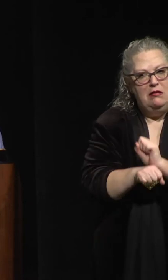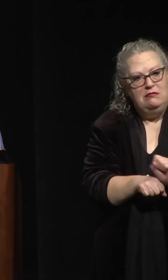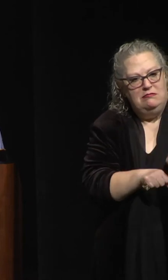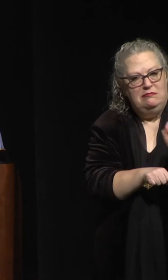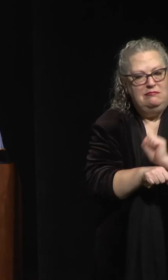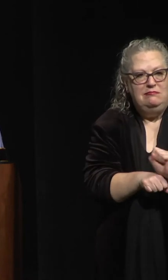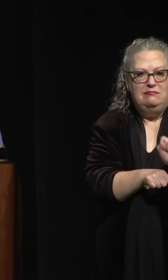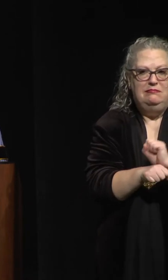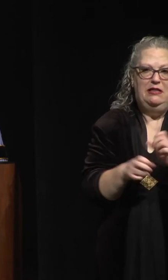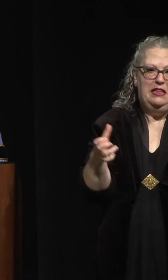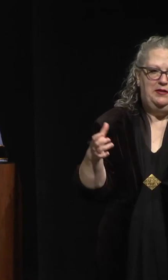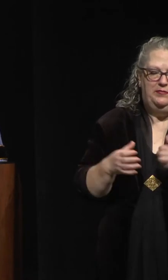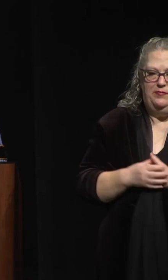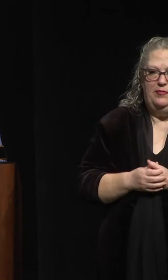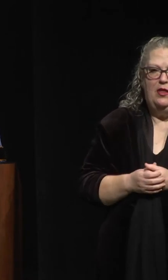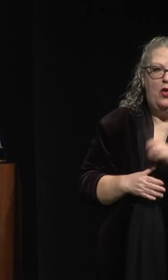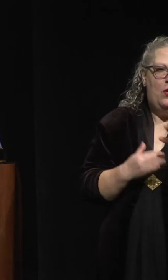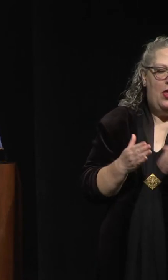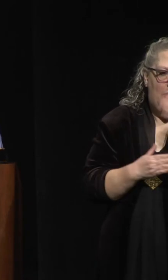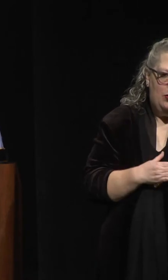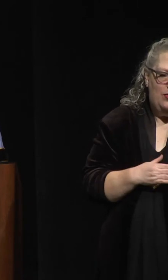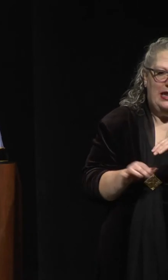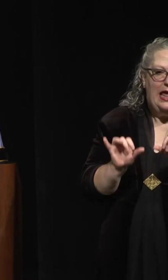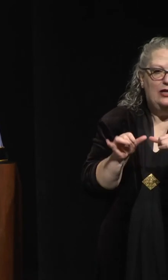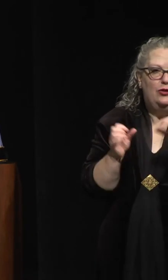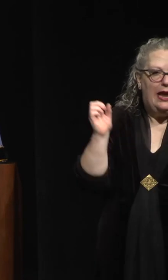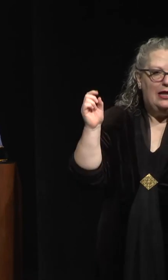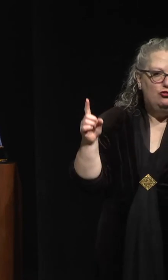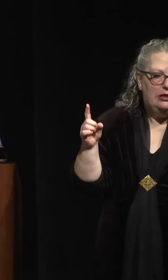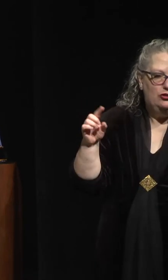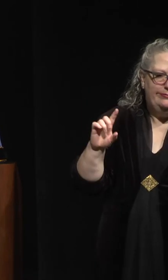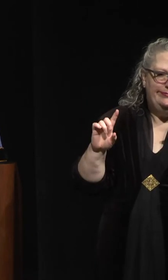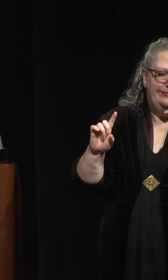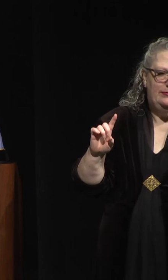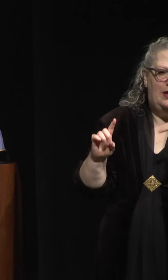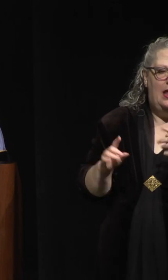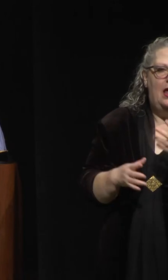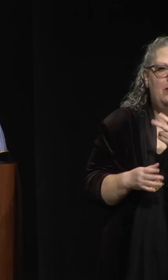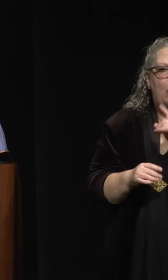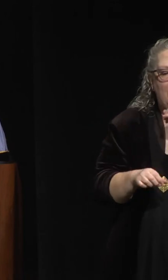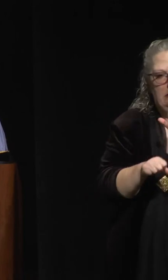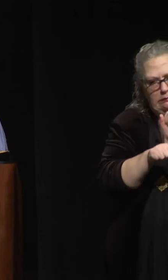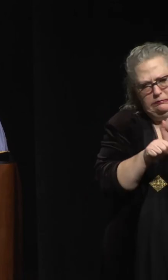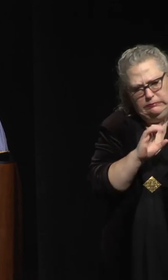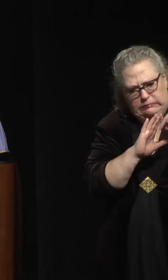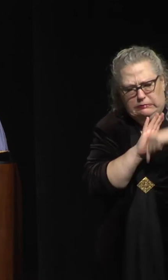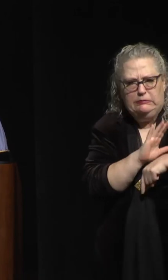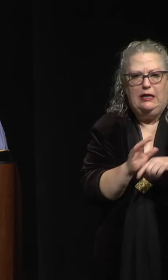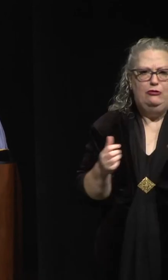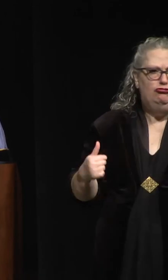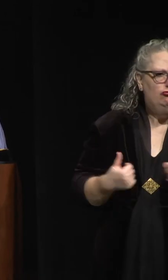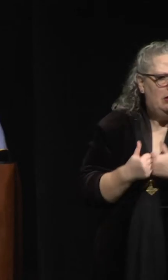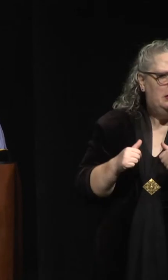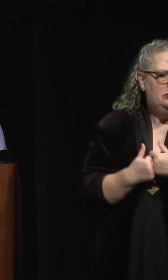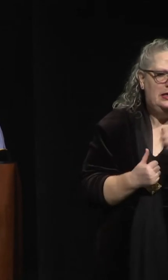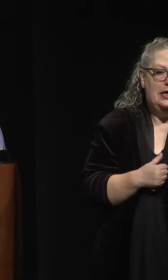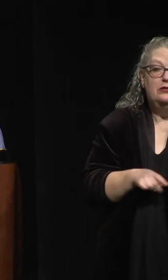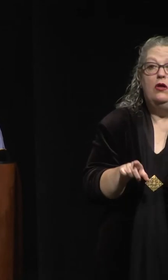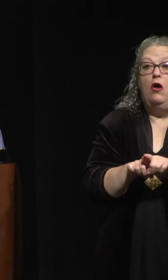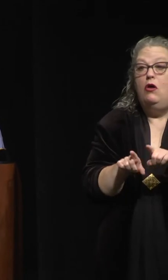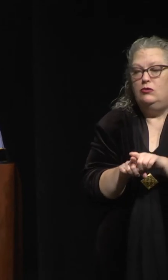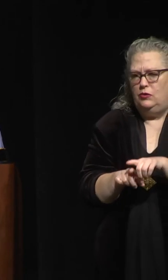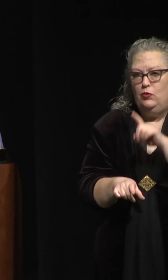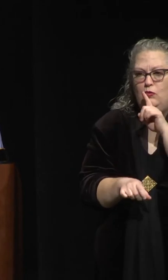one. We all know that engineering education is both rigorous and challenging, as well